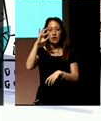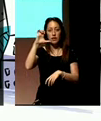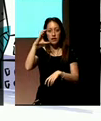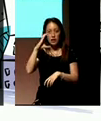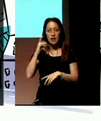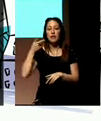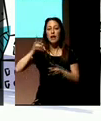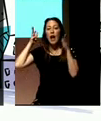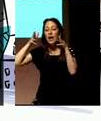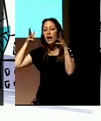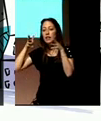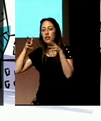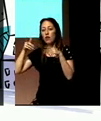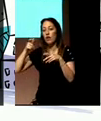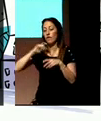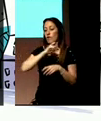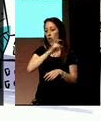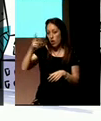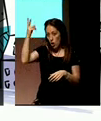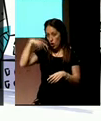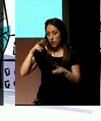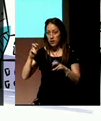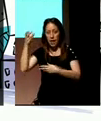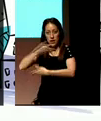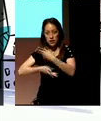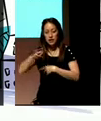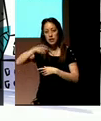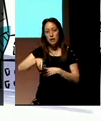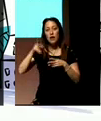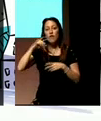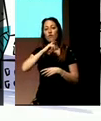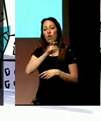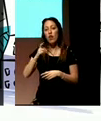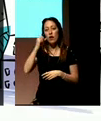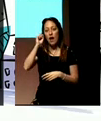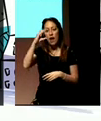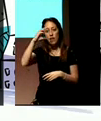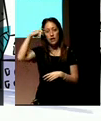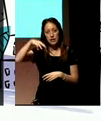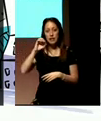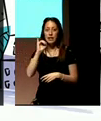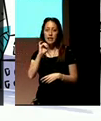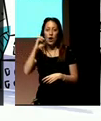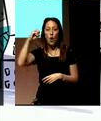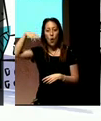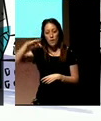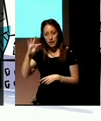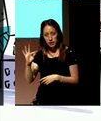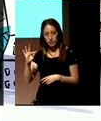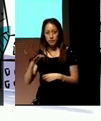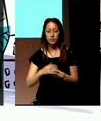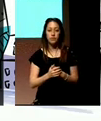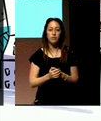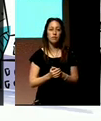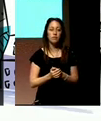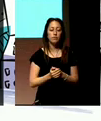He's a consultant for disabled people at ONCE Foundation and ACS Foundation. He's a member of a